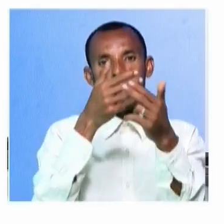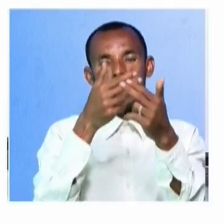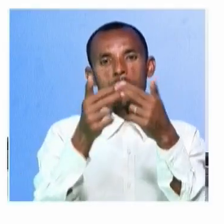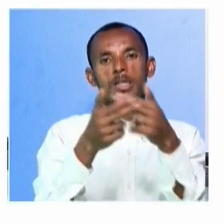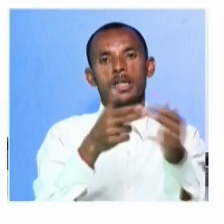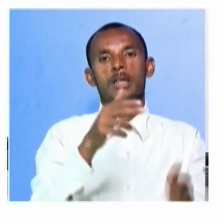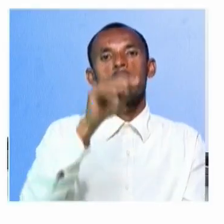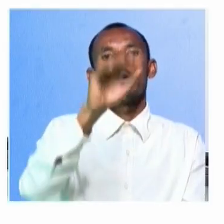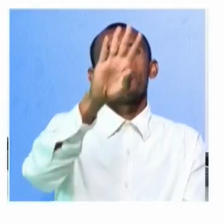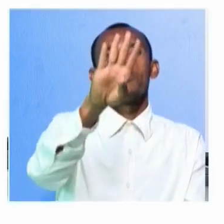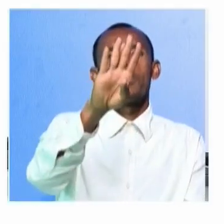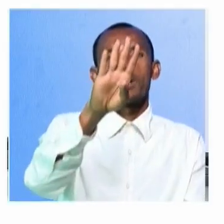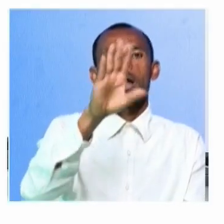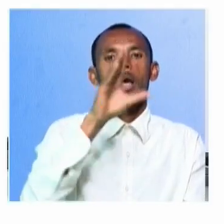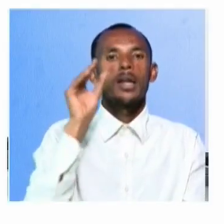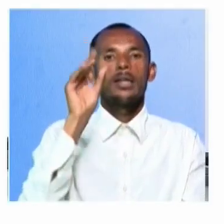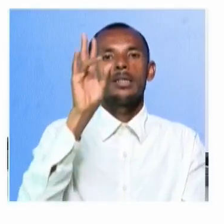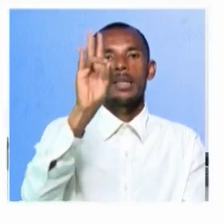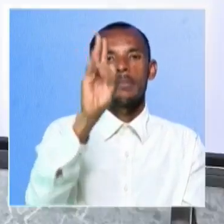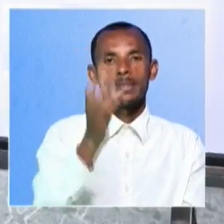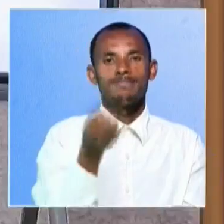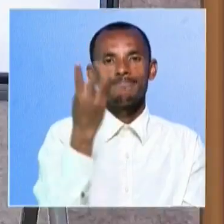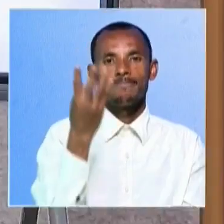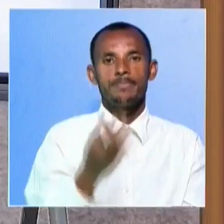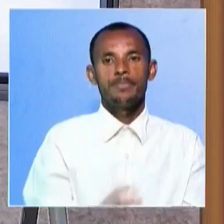of 4 and 7?